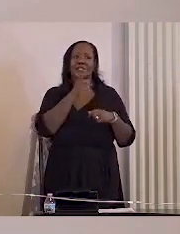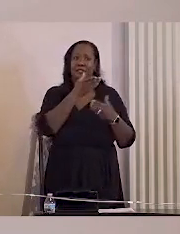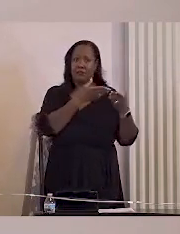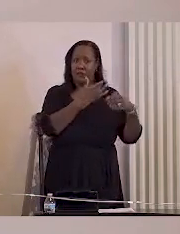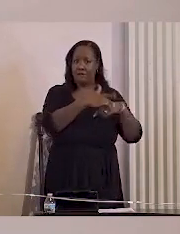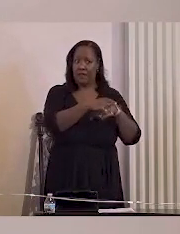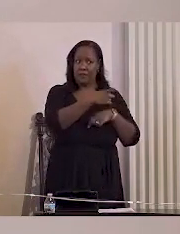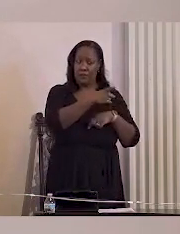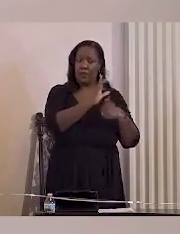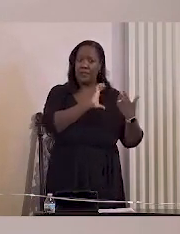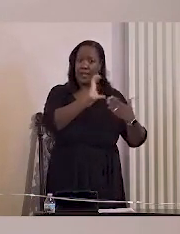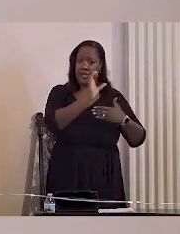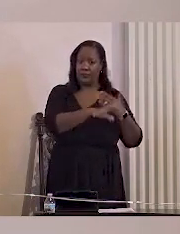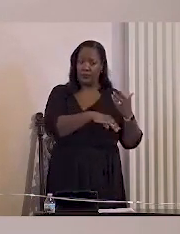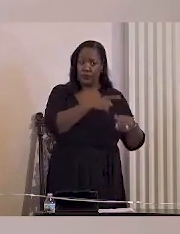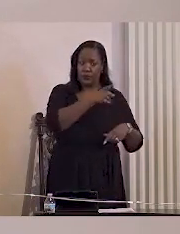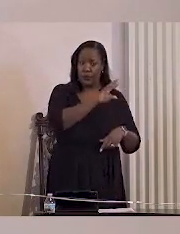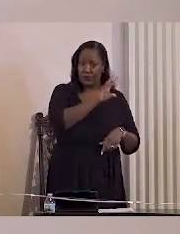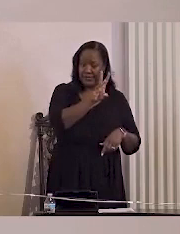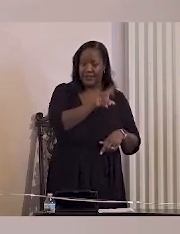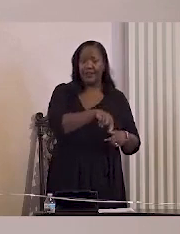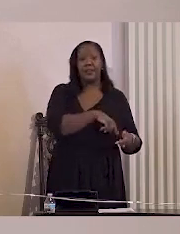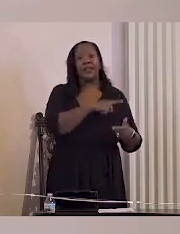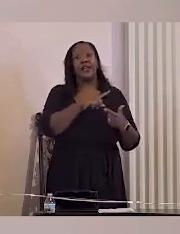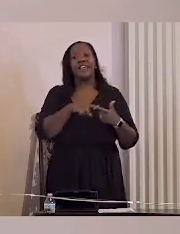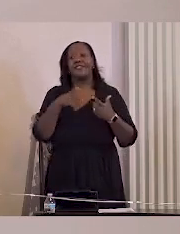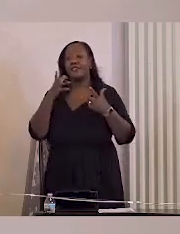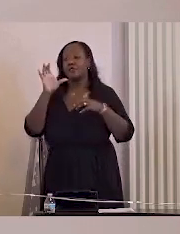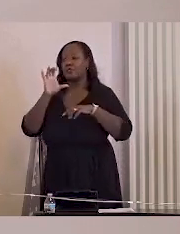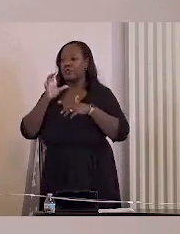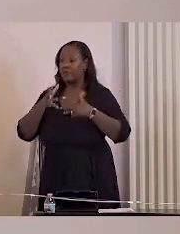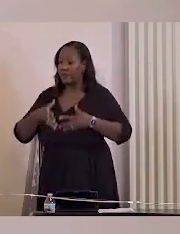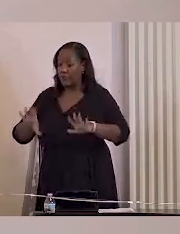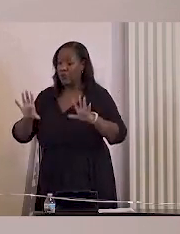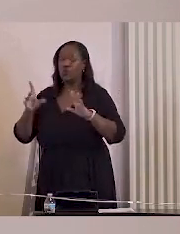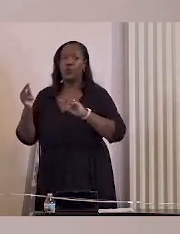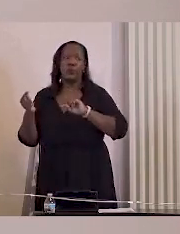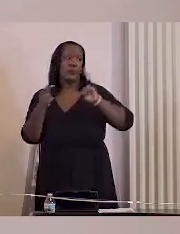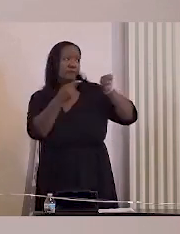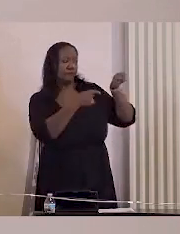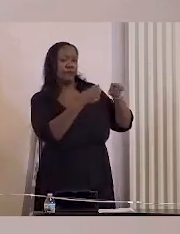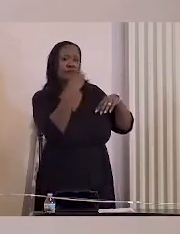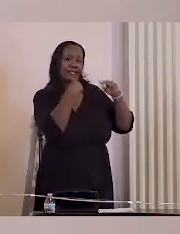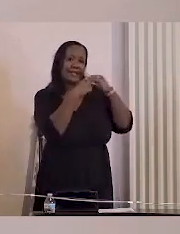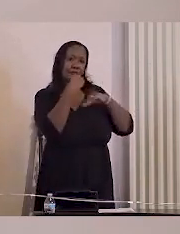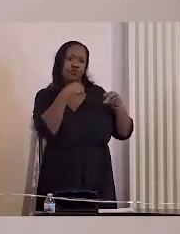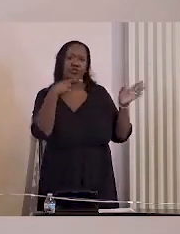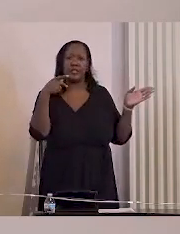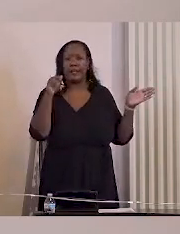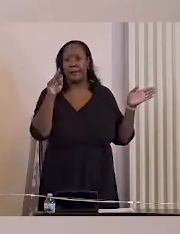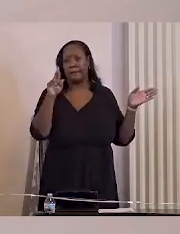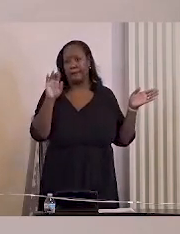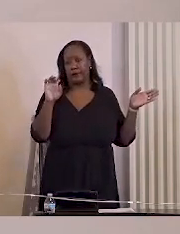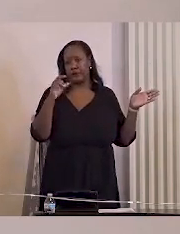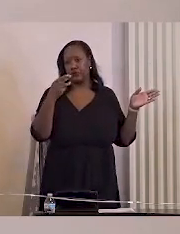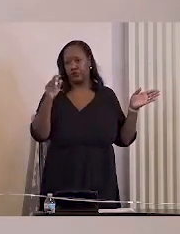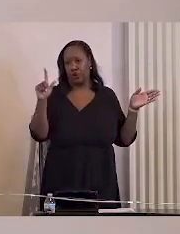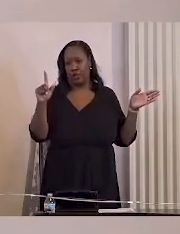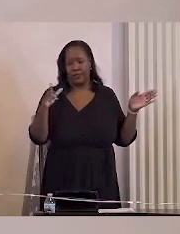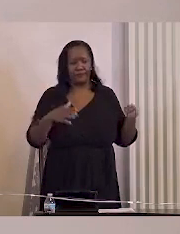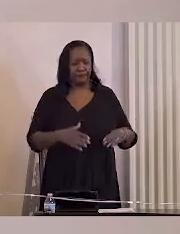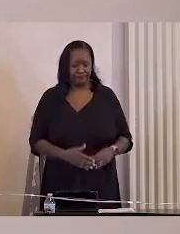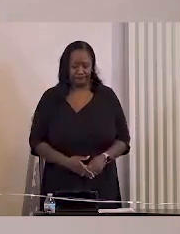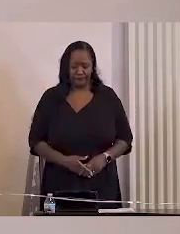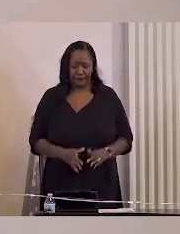then a reception will follow in Pierce Hall for those that are here in the building. Now I'd like to invite Carol Falk